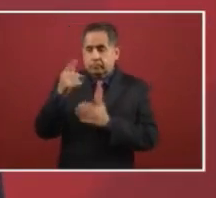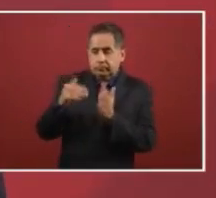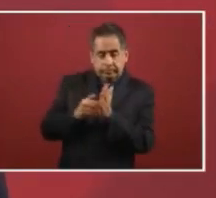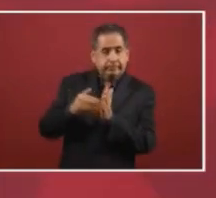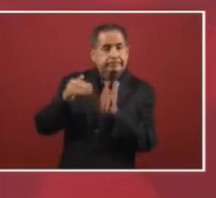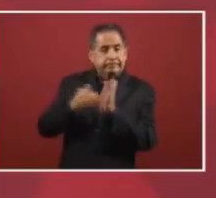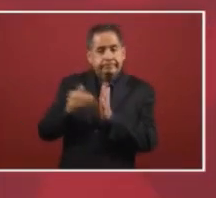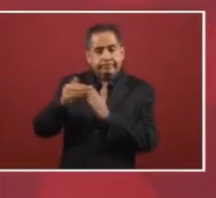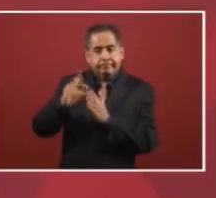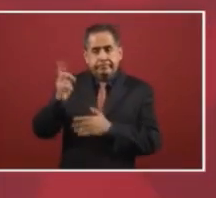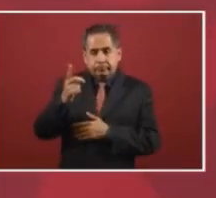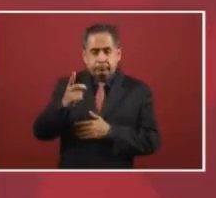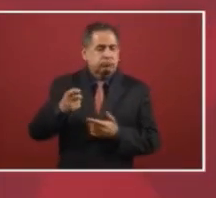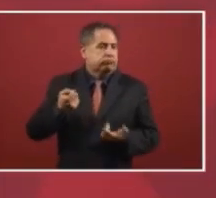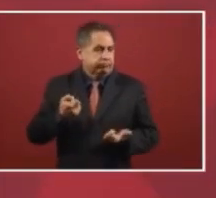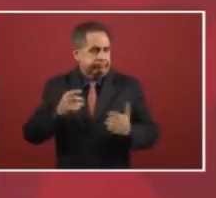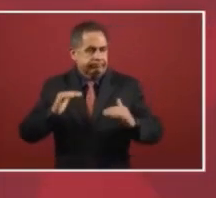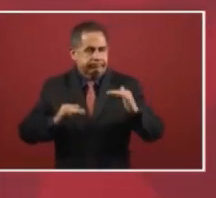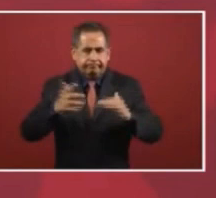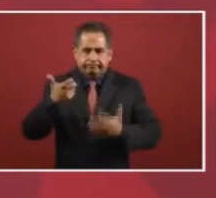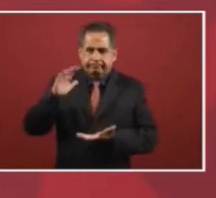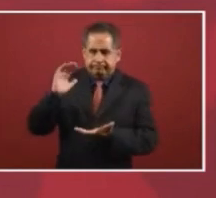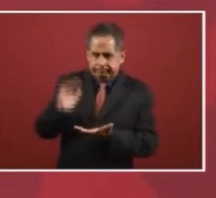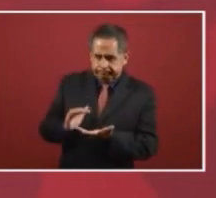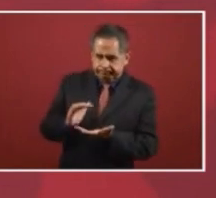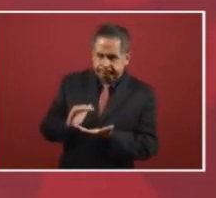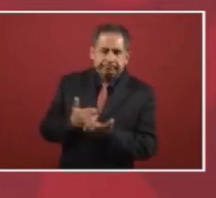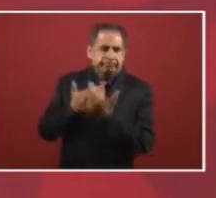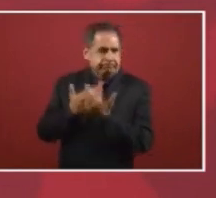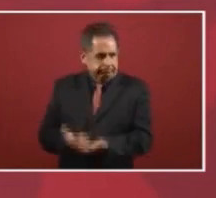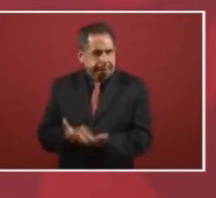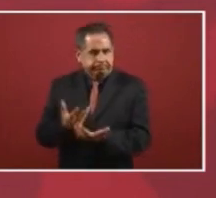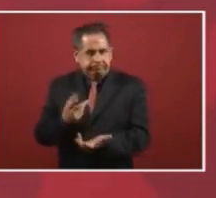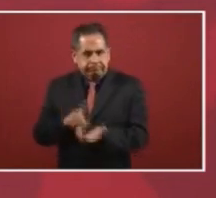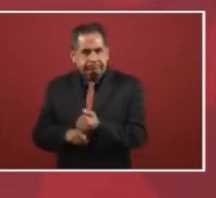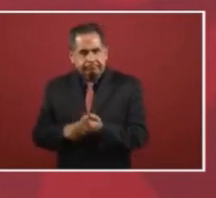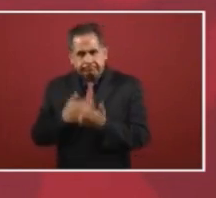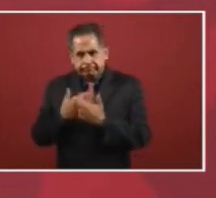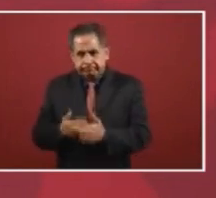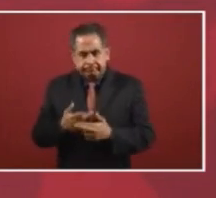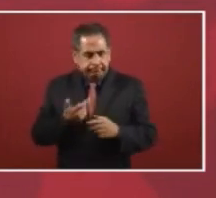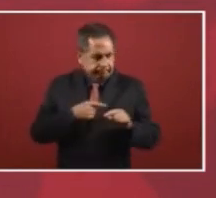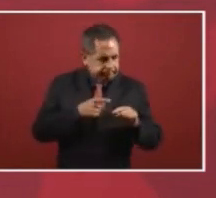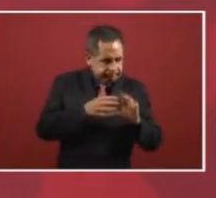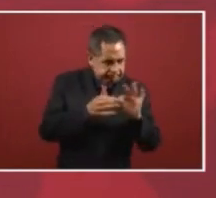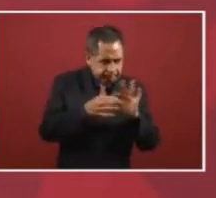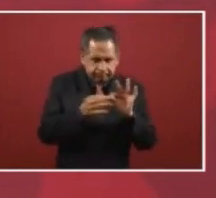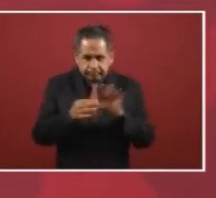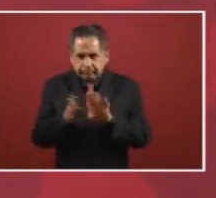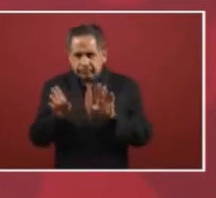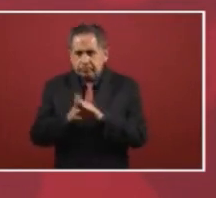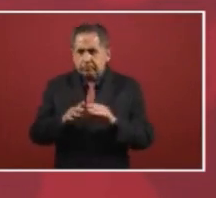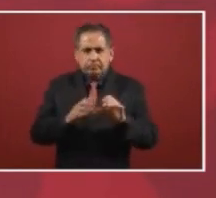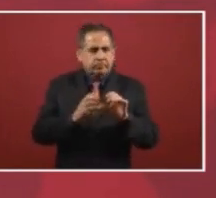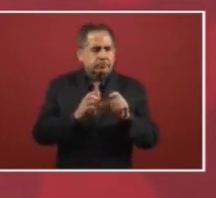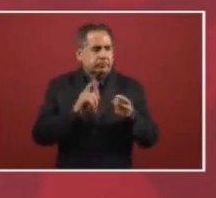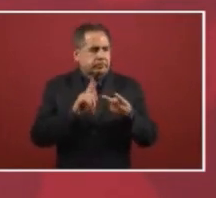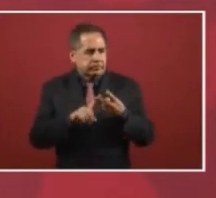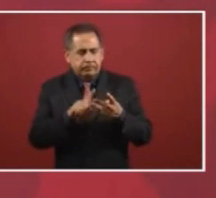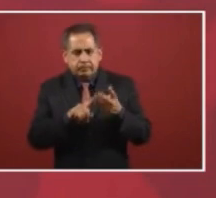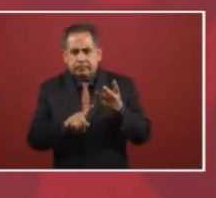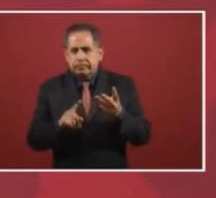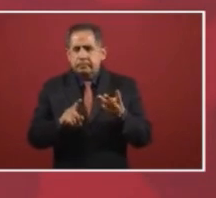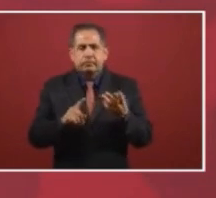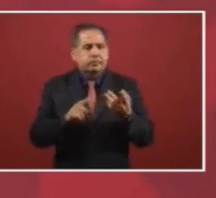have $21 million. So that's the relation of the savings when you take